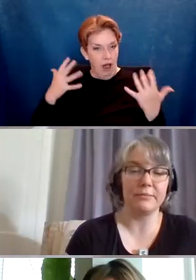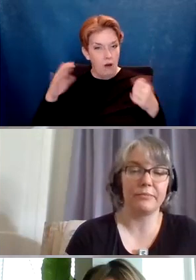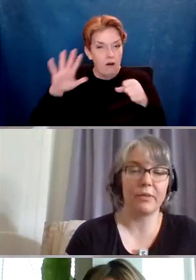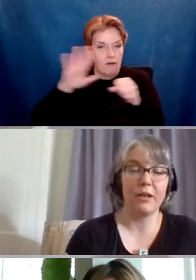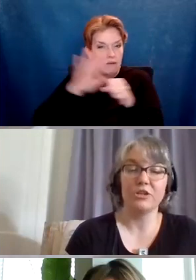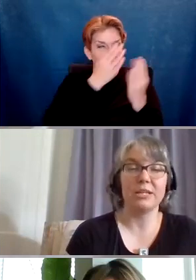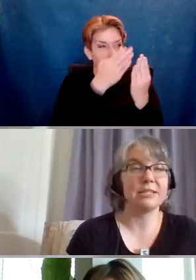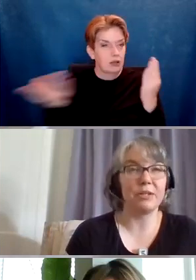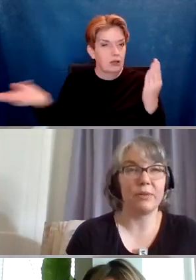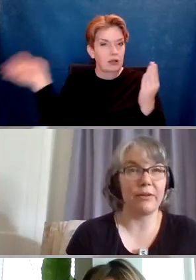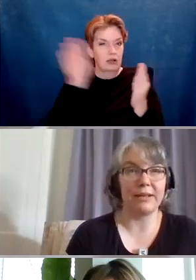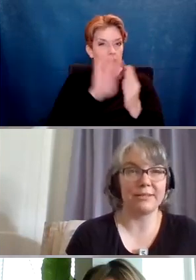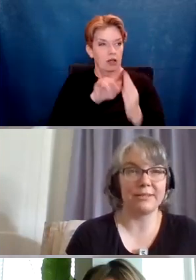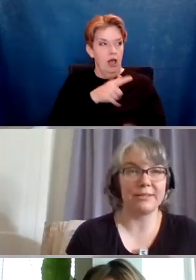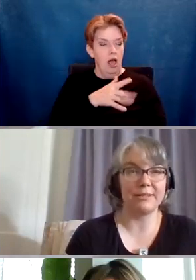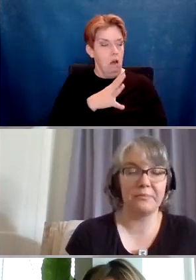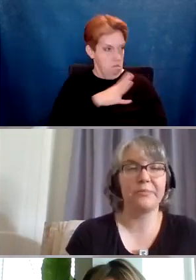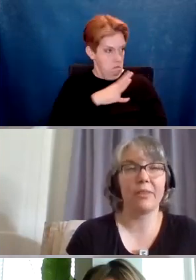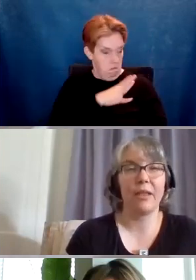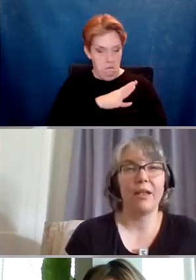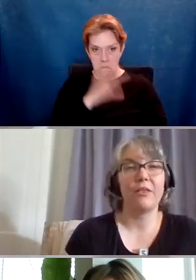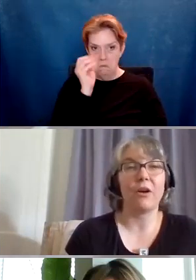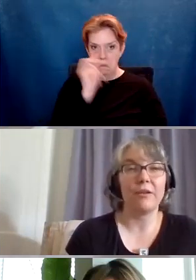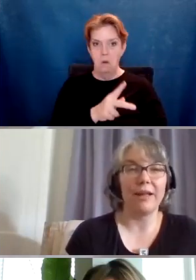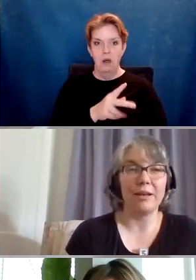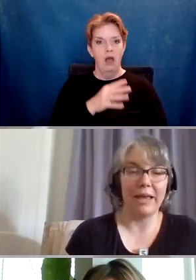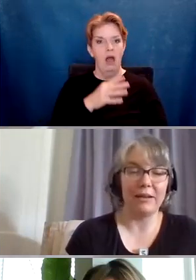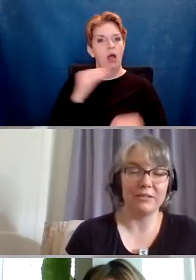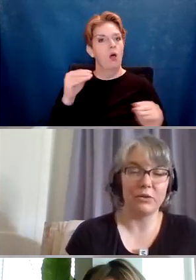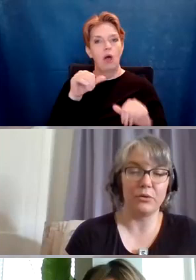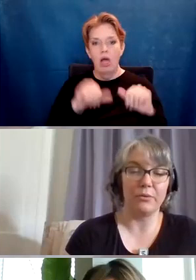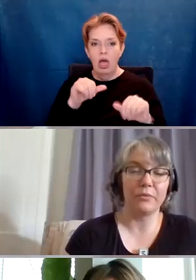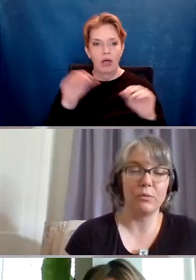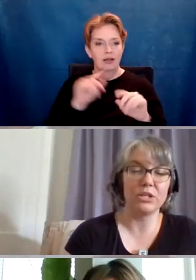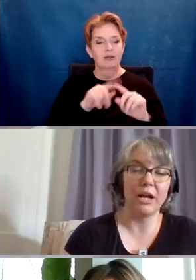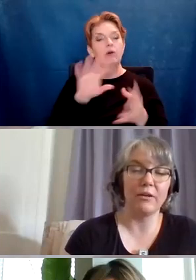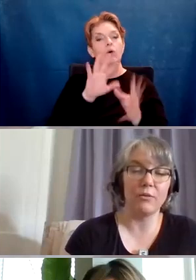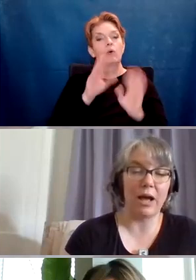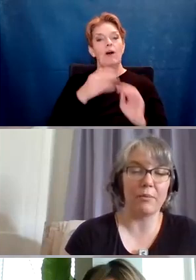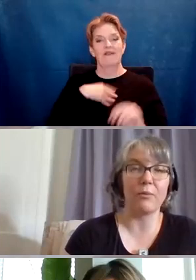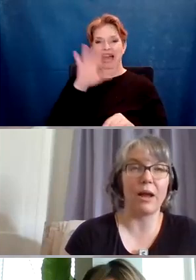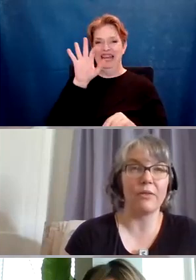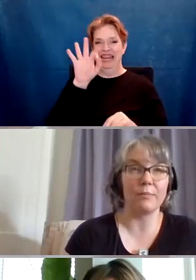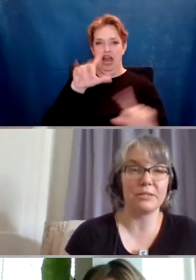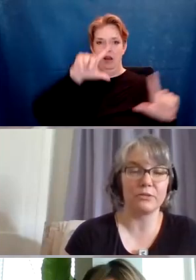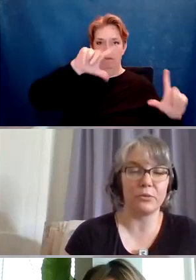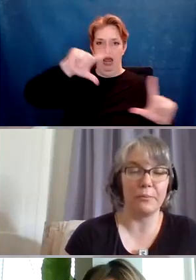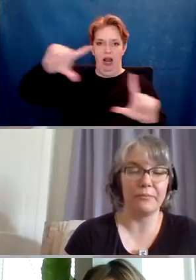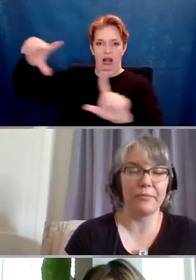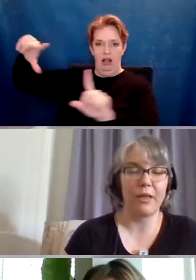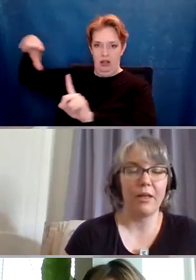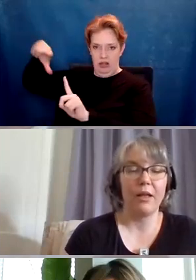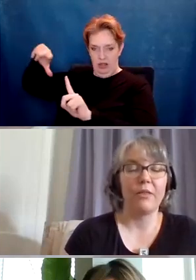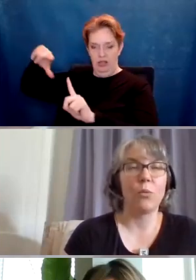series. She accepted without hesitation. There are 9 panels in total, which entirely wrap around the upstairs